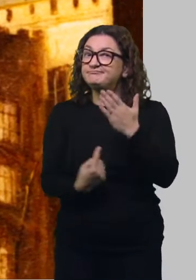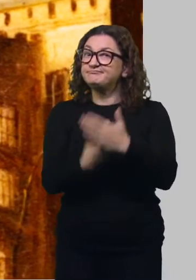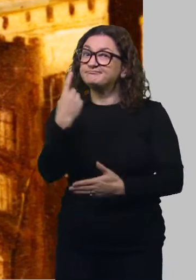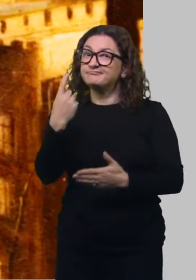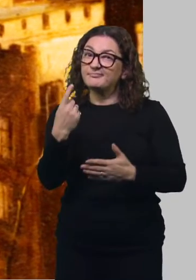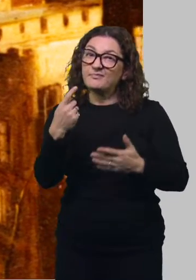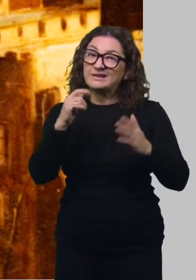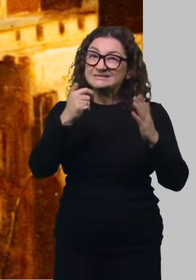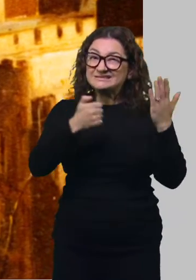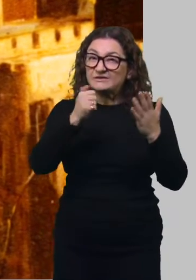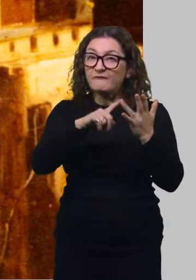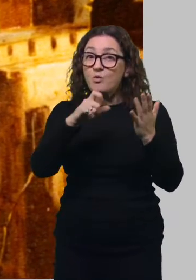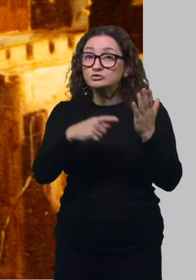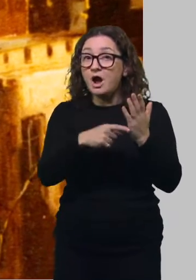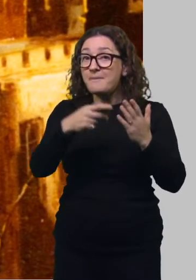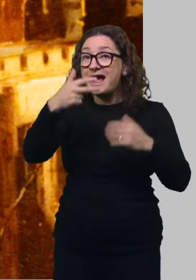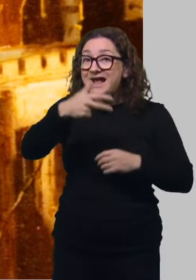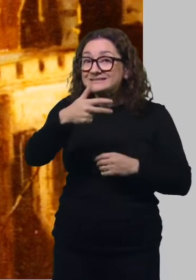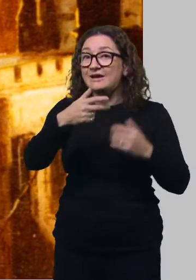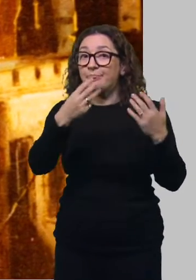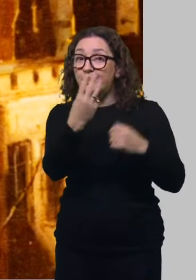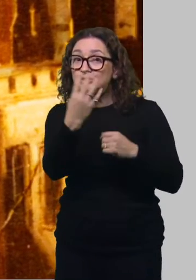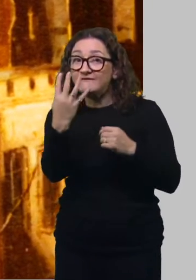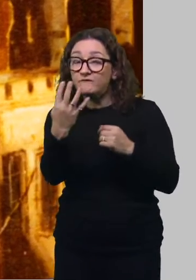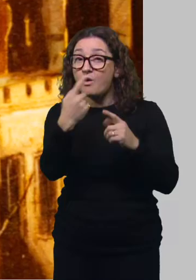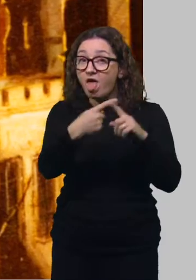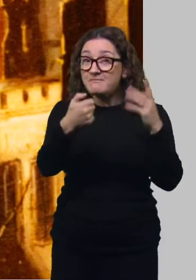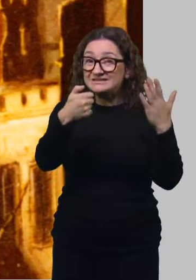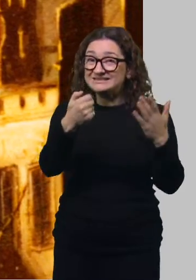1834, the fire had spread, and a huge fireball